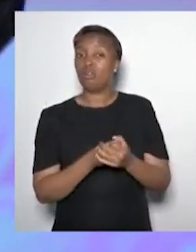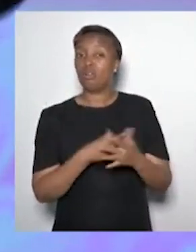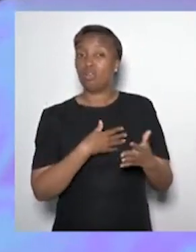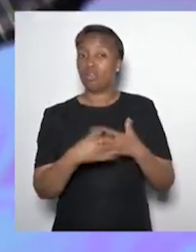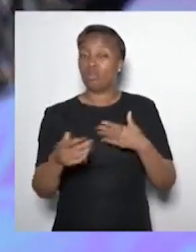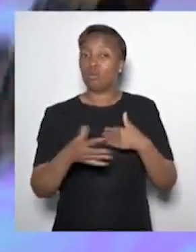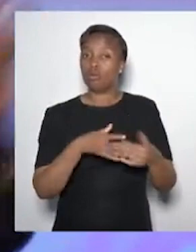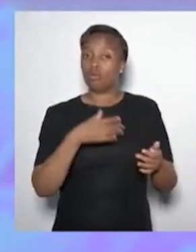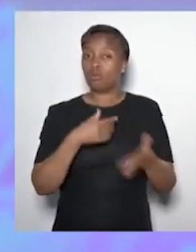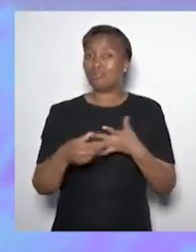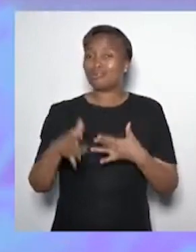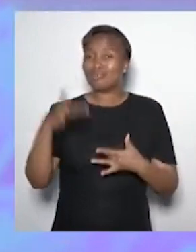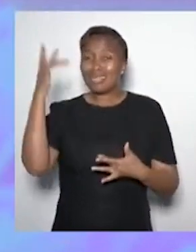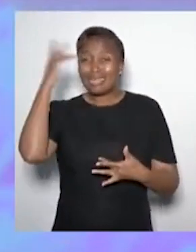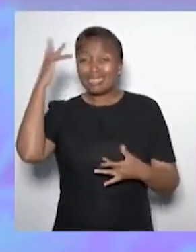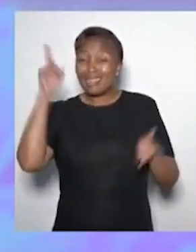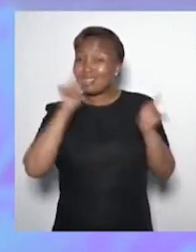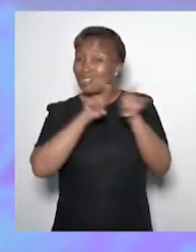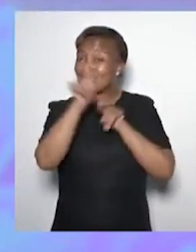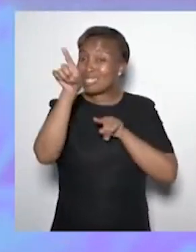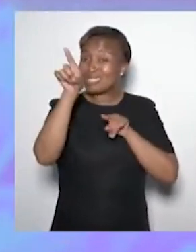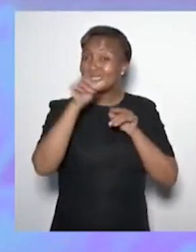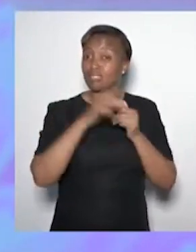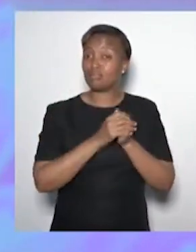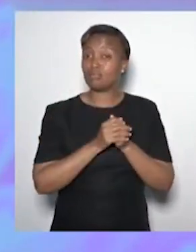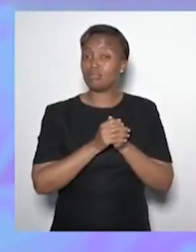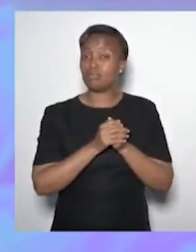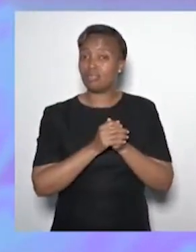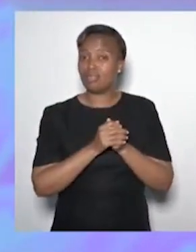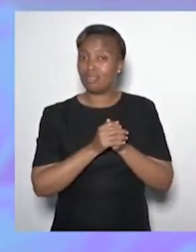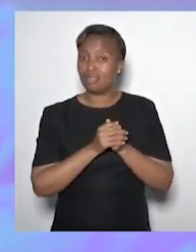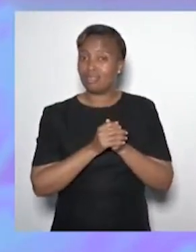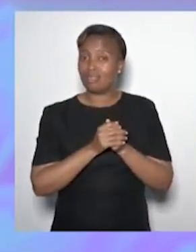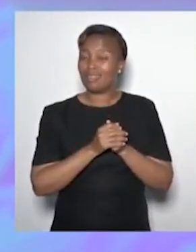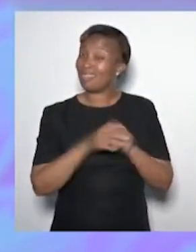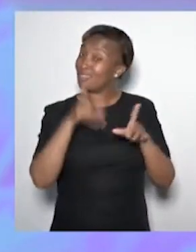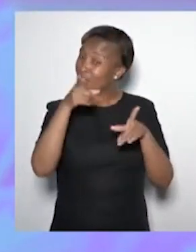intellectual success. There is also liberal